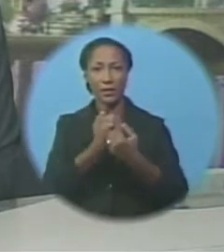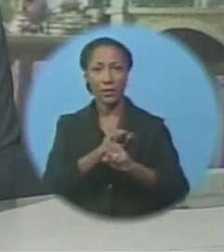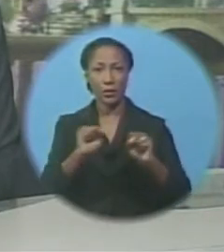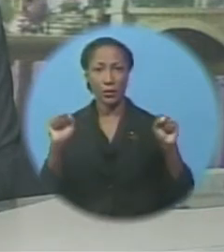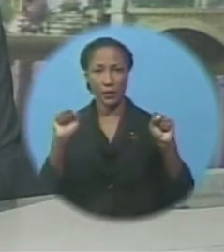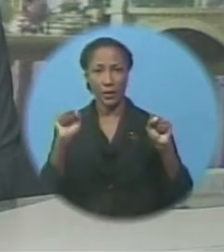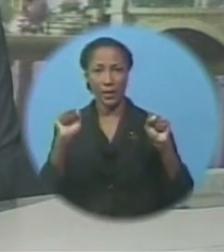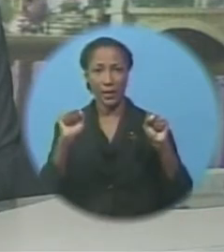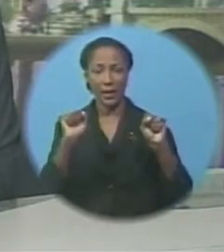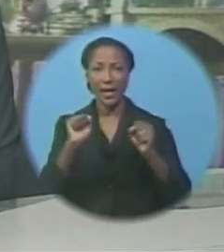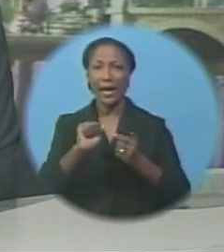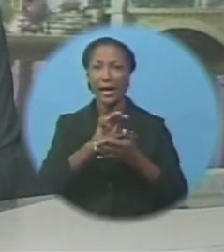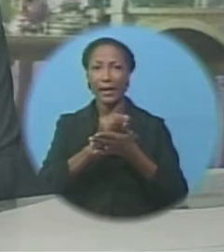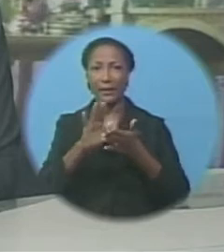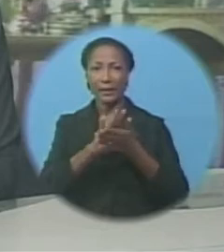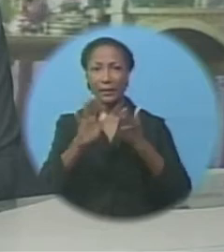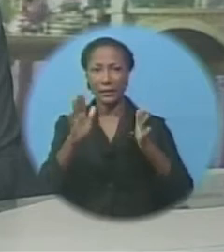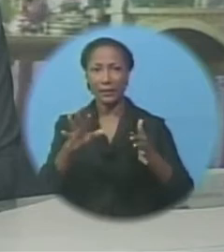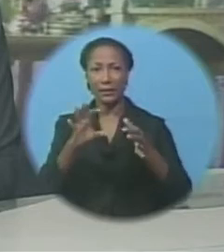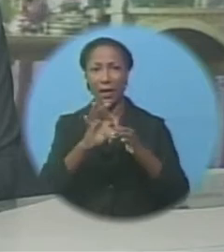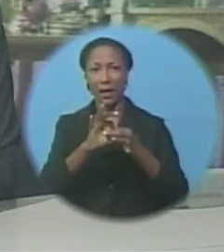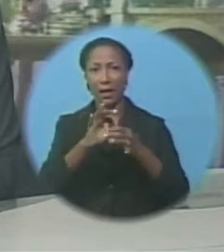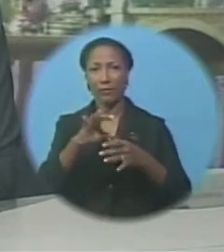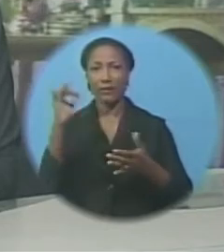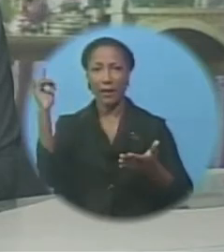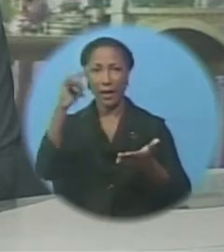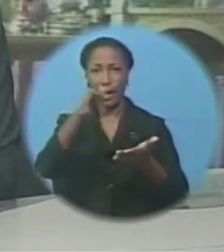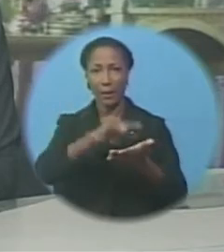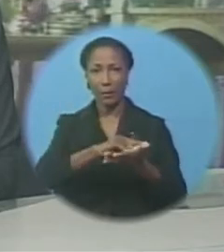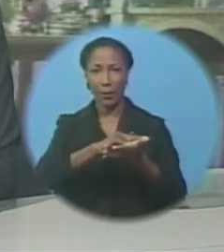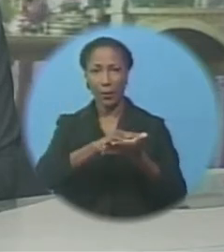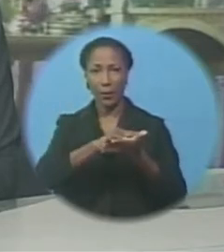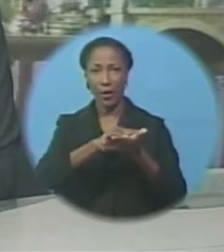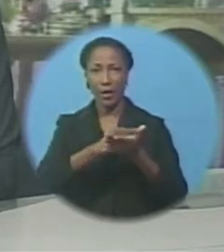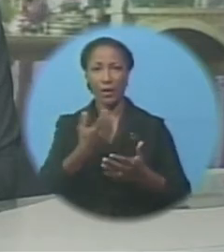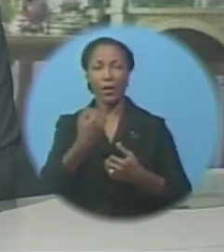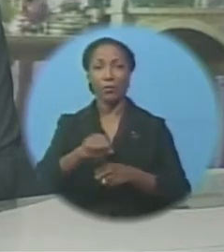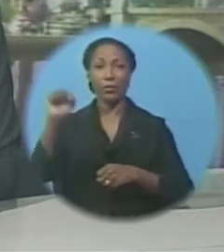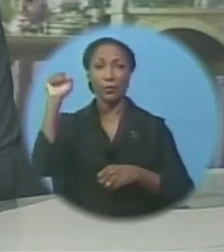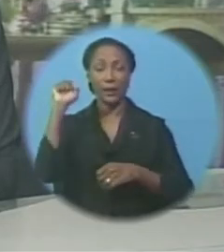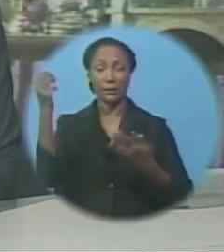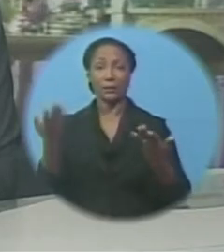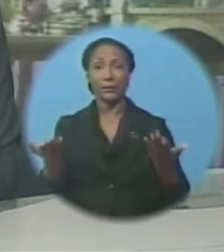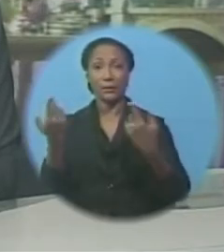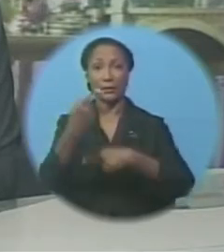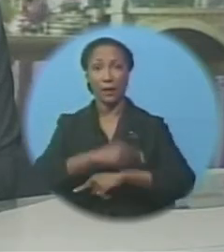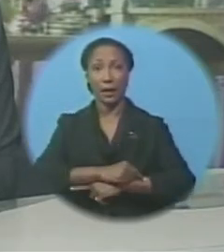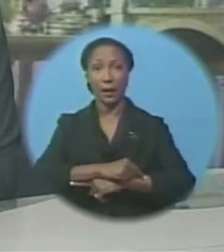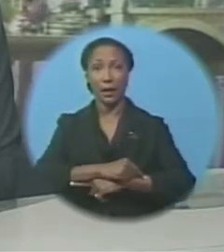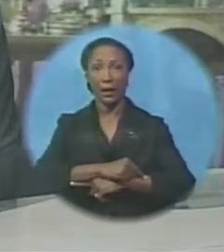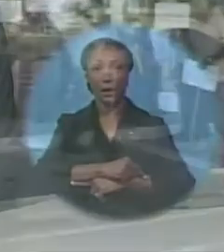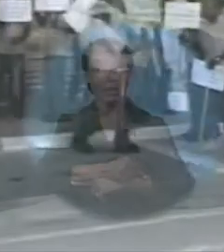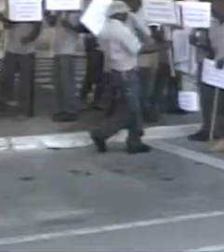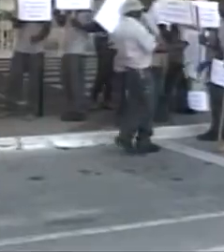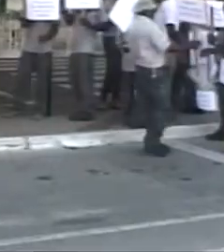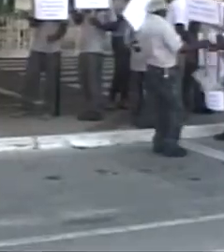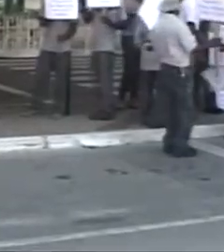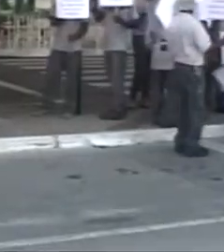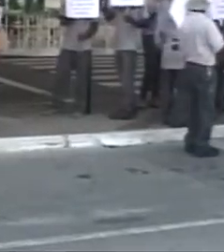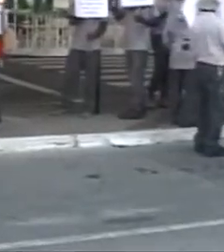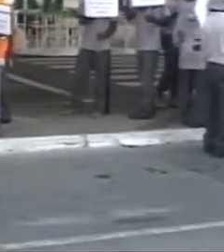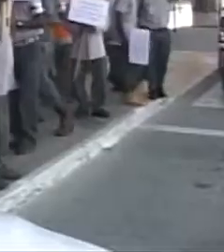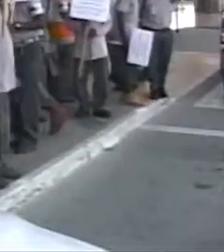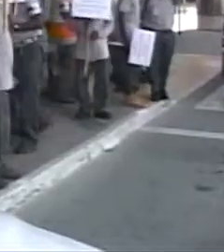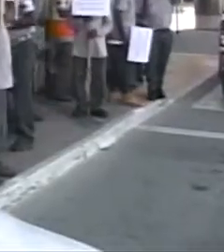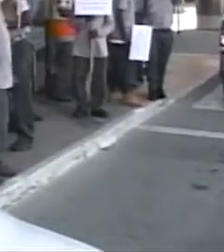and custodians of the Grantley Adams International Airport stepped up their protest action today. Waving placards and carrying